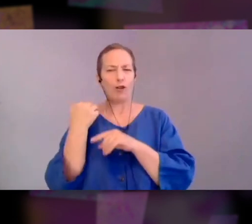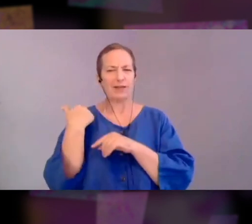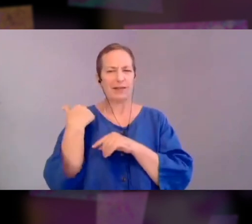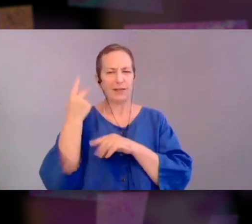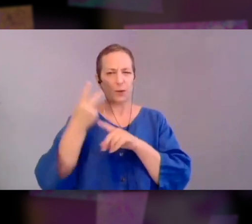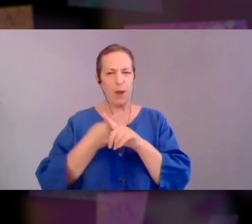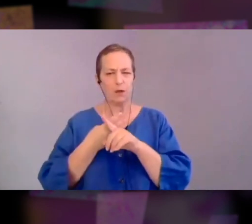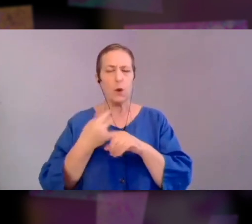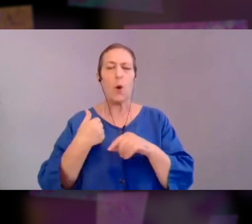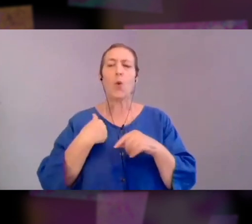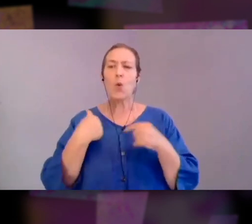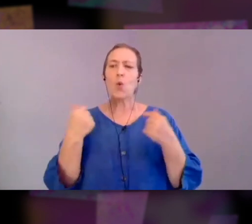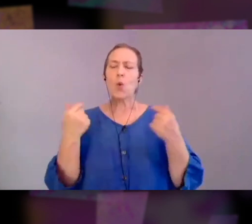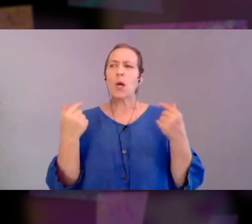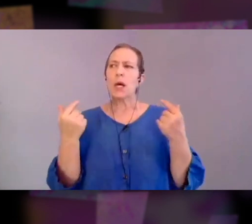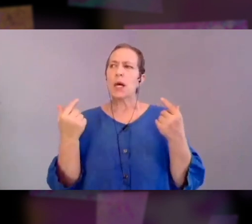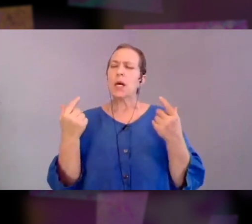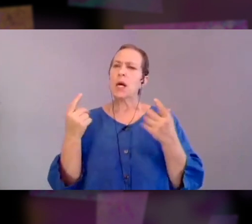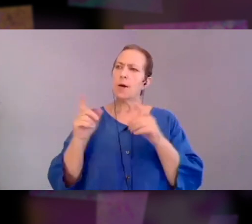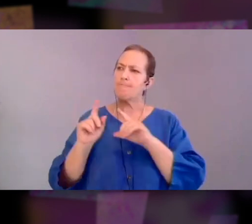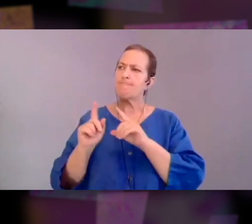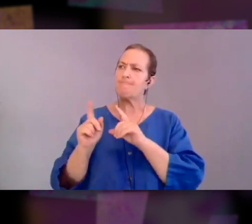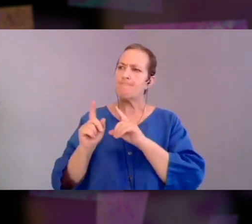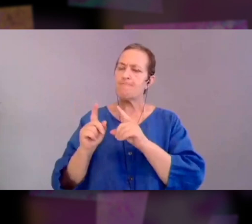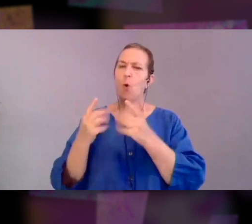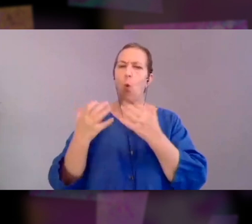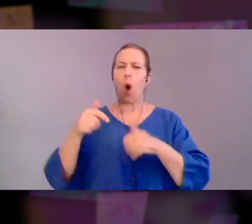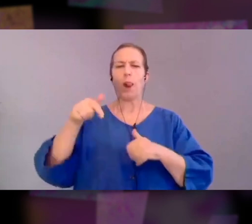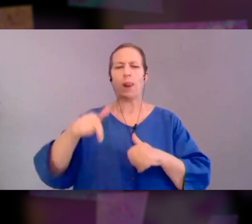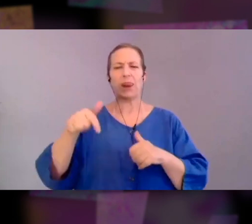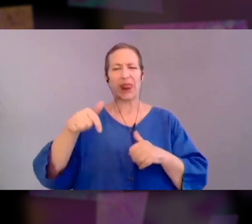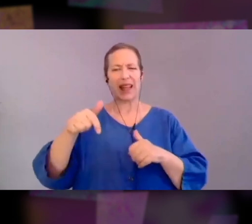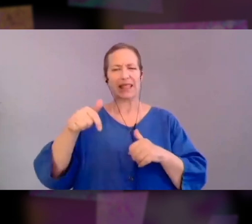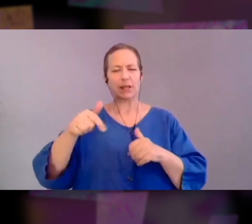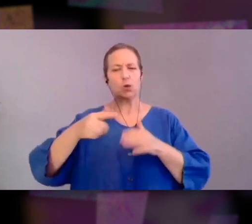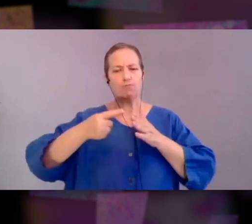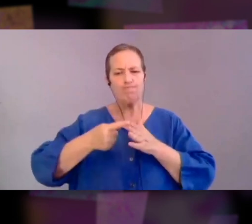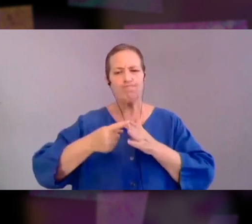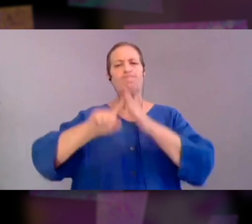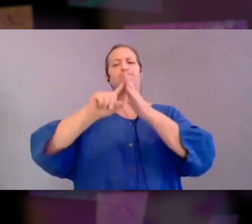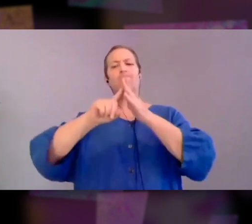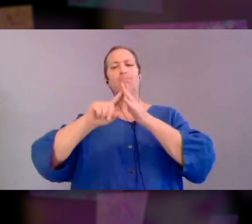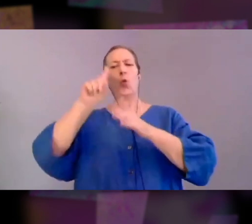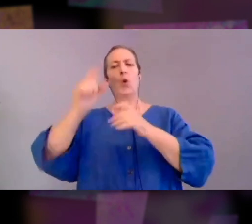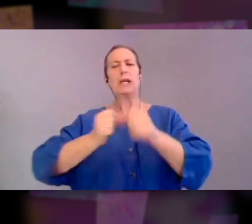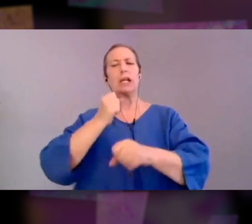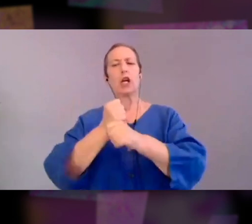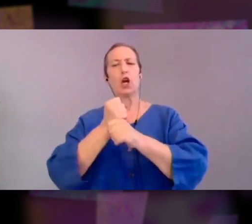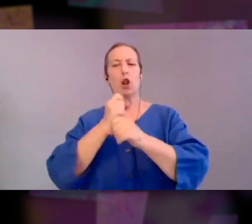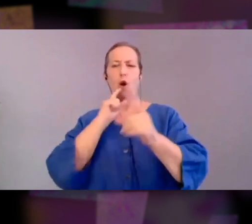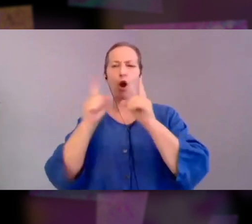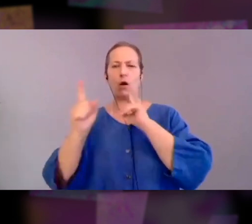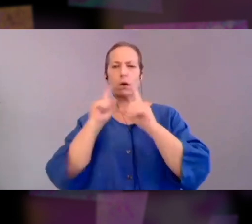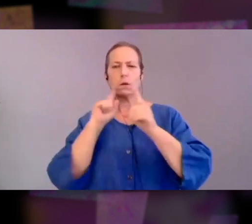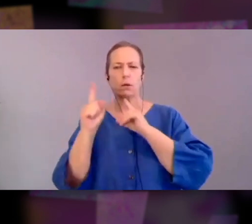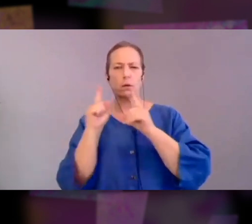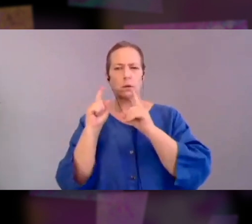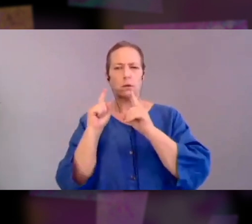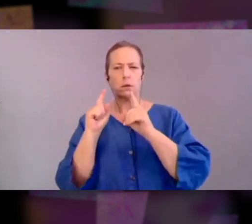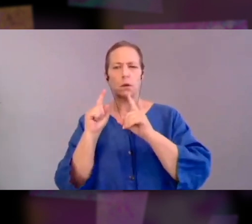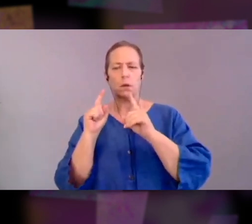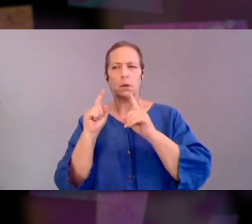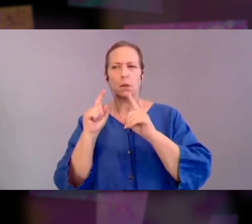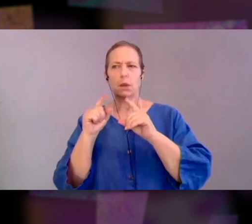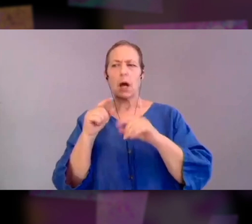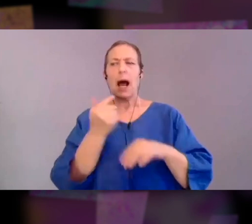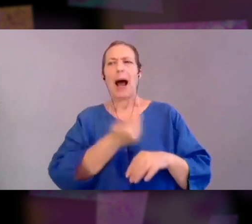be part of a series of sessions over the course of the next year to re-indigenize our work. Our shared commitment is